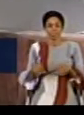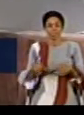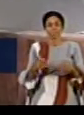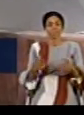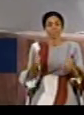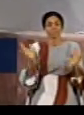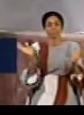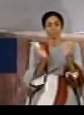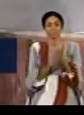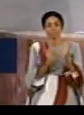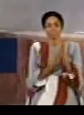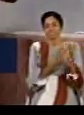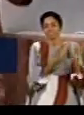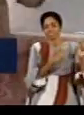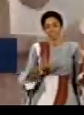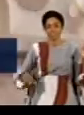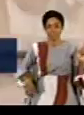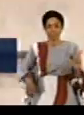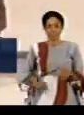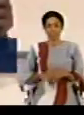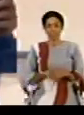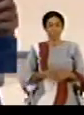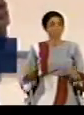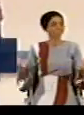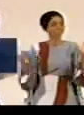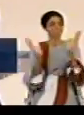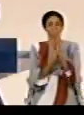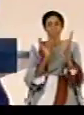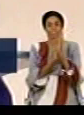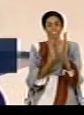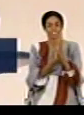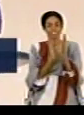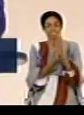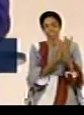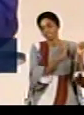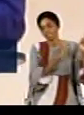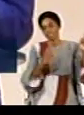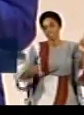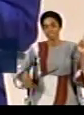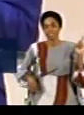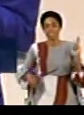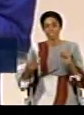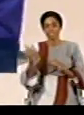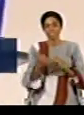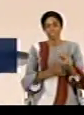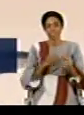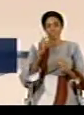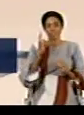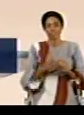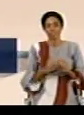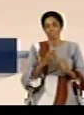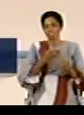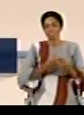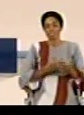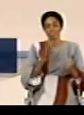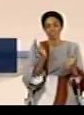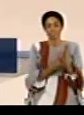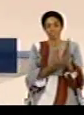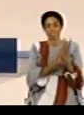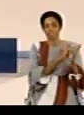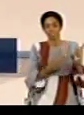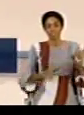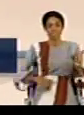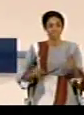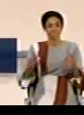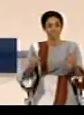the Lord. Praise the Lord. Everybody, praise the Lord. The